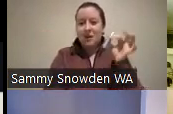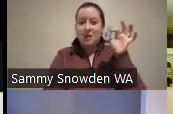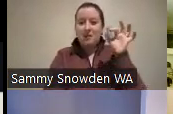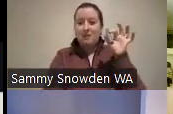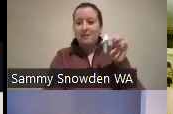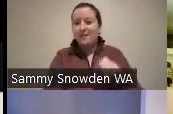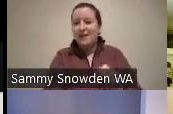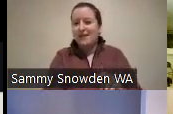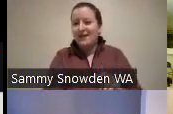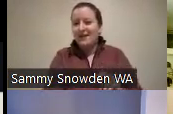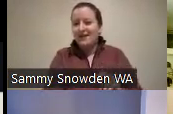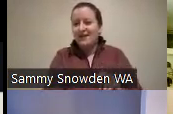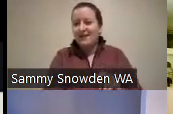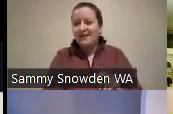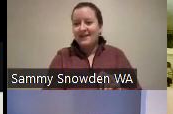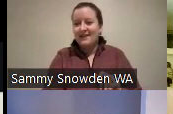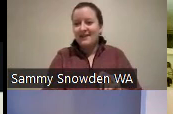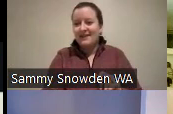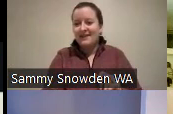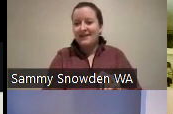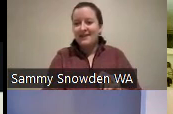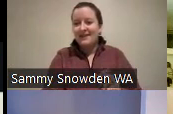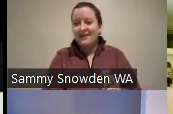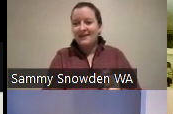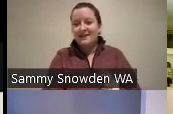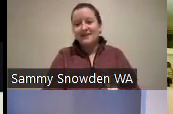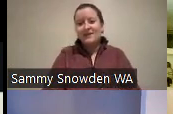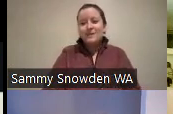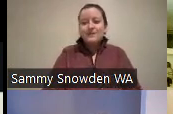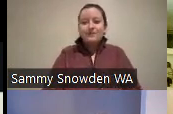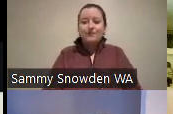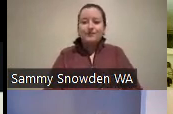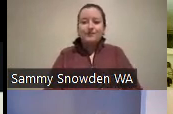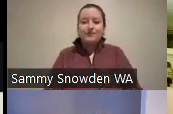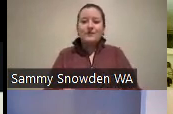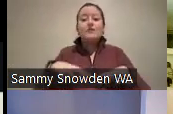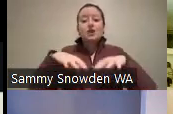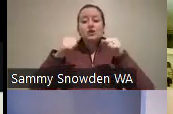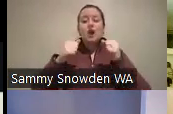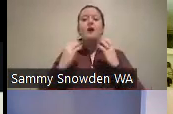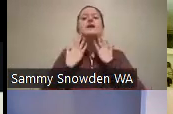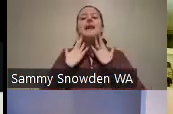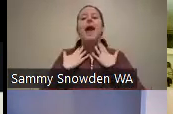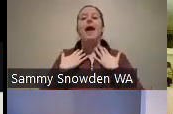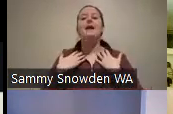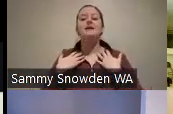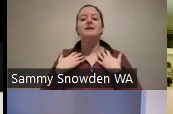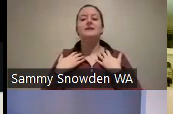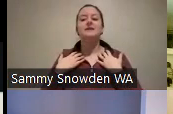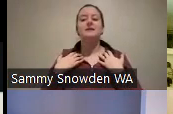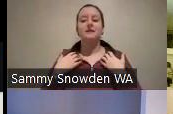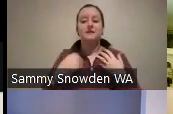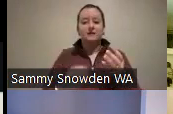face like a lot of videos do, I feel like if there is a lot of congestion, that's going to really build up in the neck, which we don't want. So you get 3